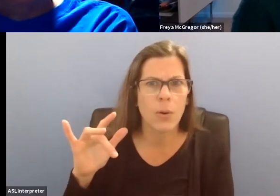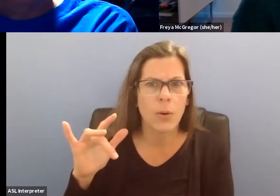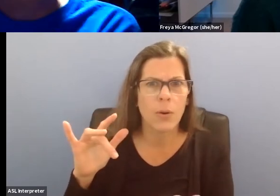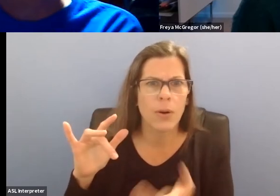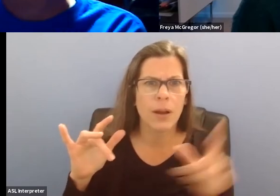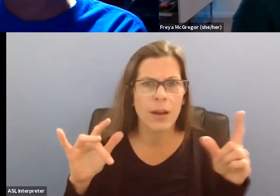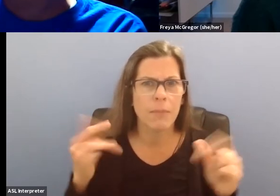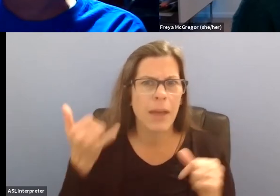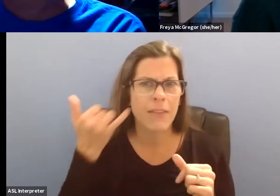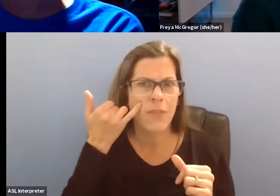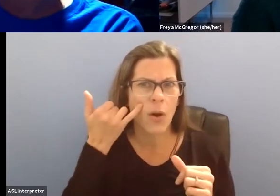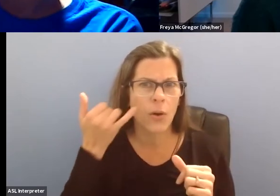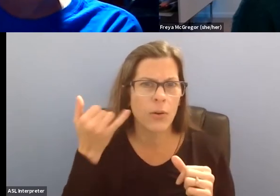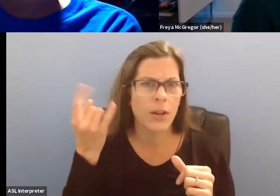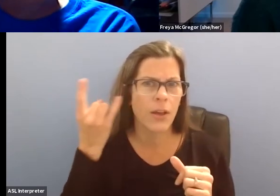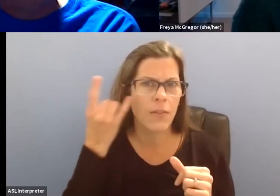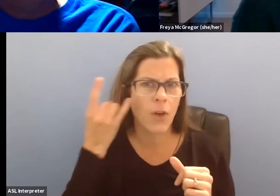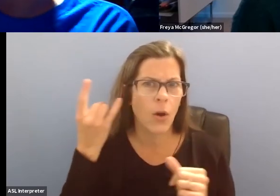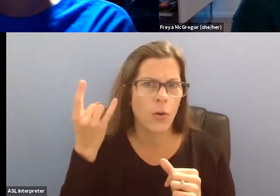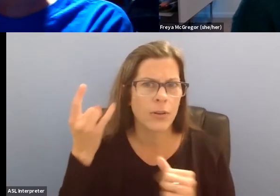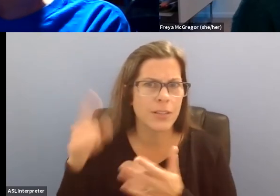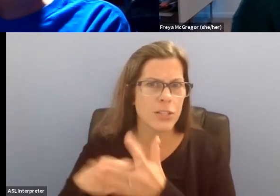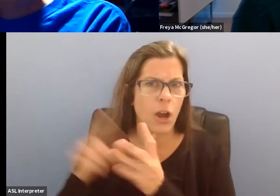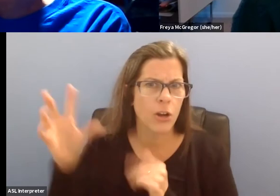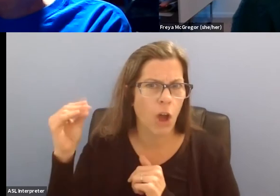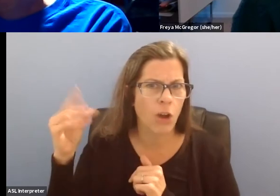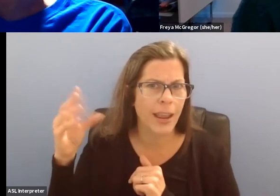I started mine reading a book. I'm trying to stop it now.